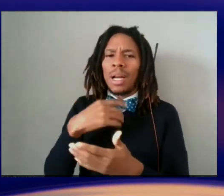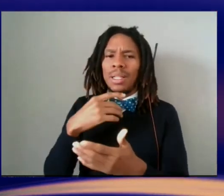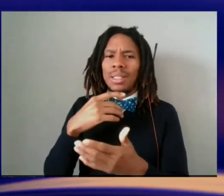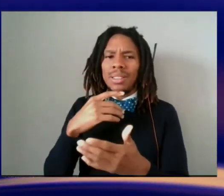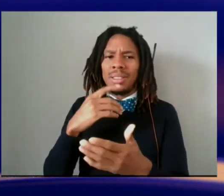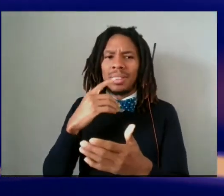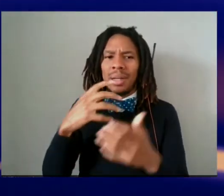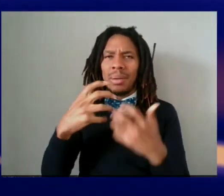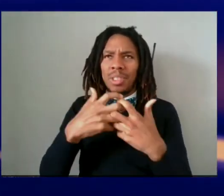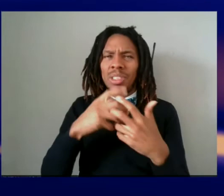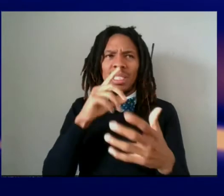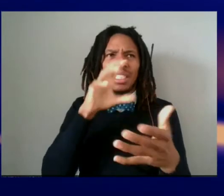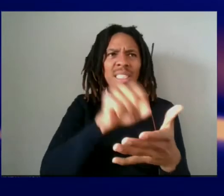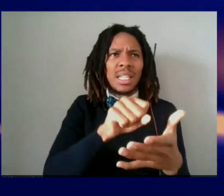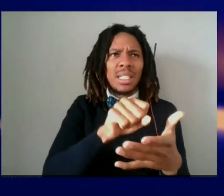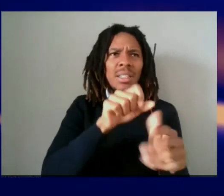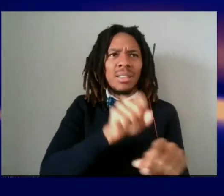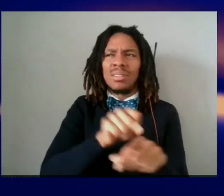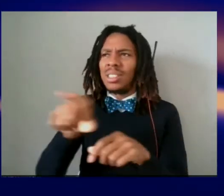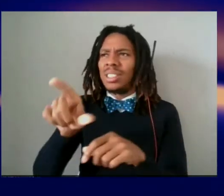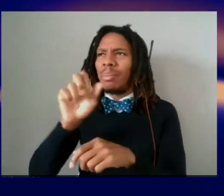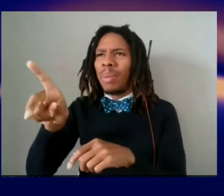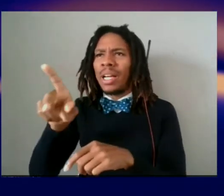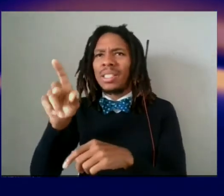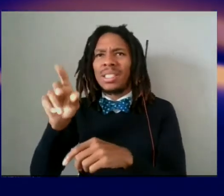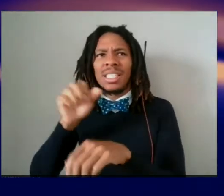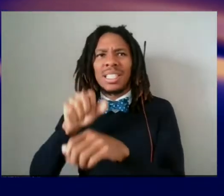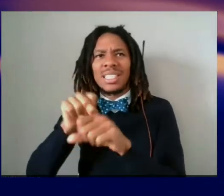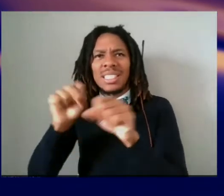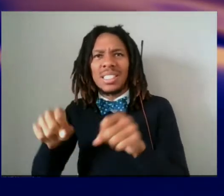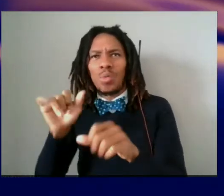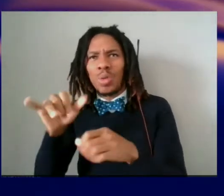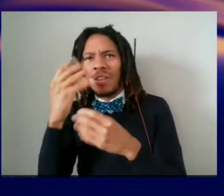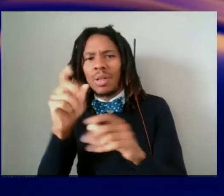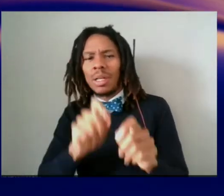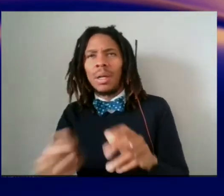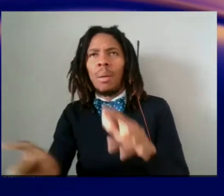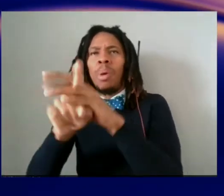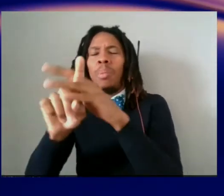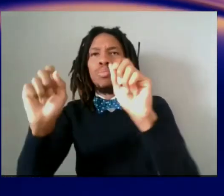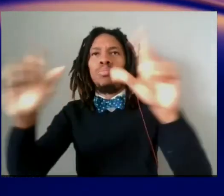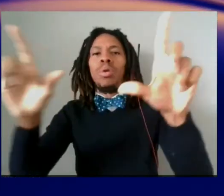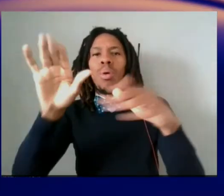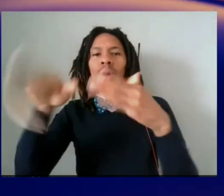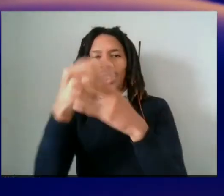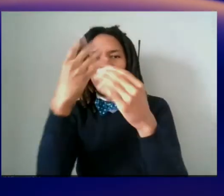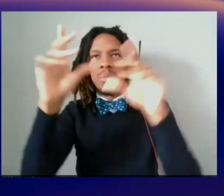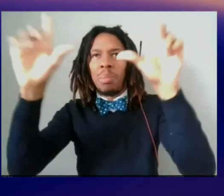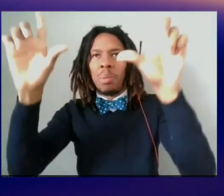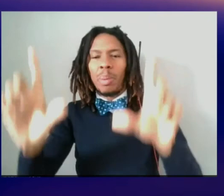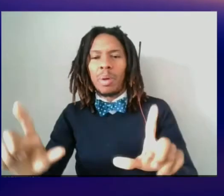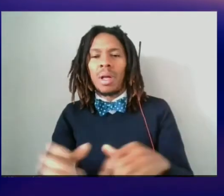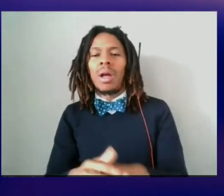that information back to the system, and then actually show it up in the dashboard. Exactly. And you'll Awesome. see there